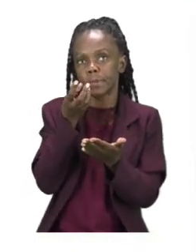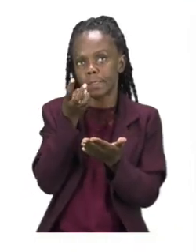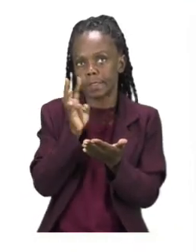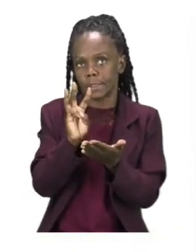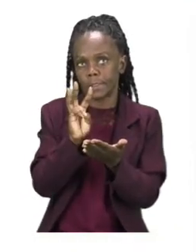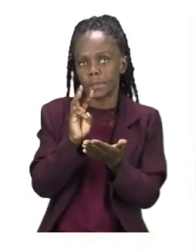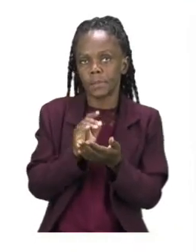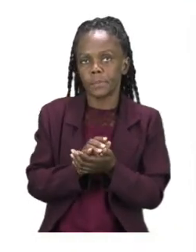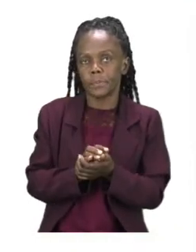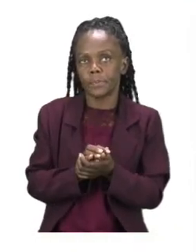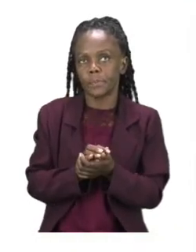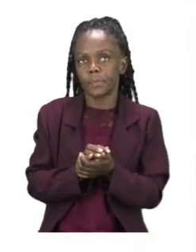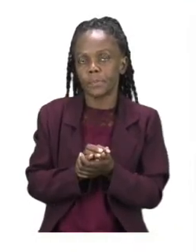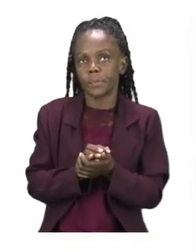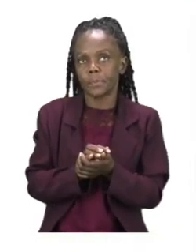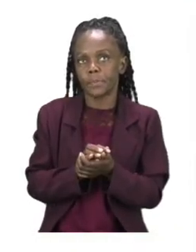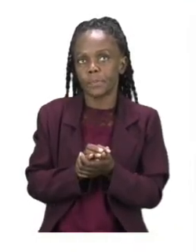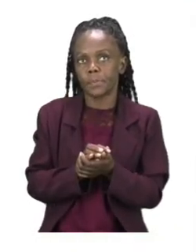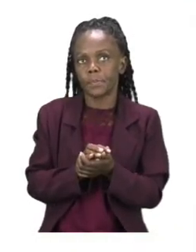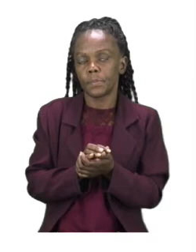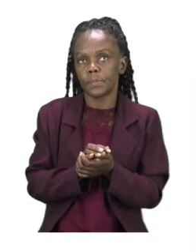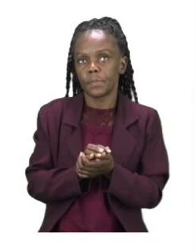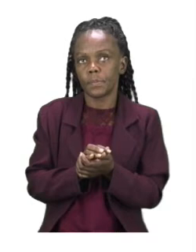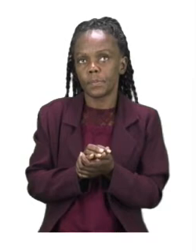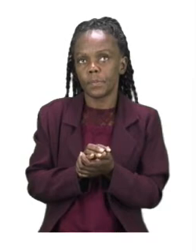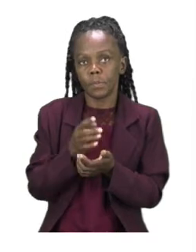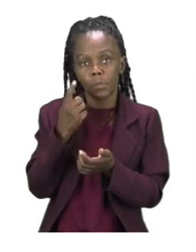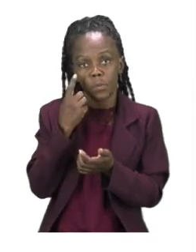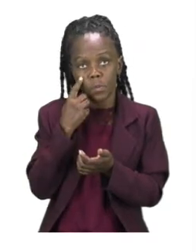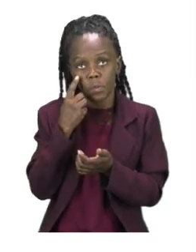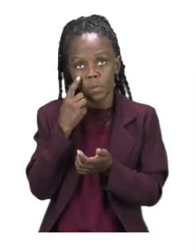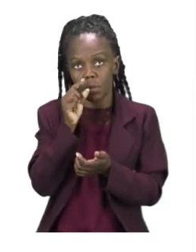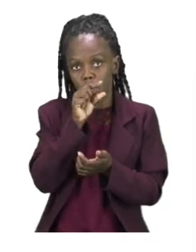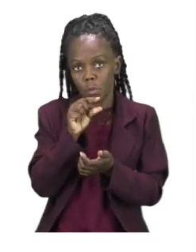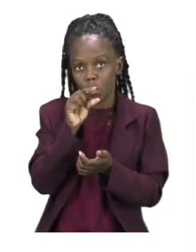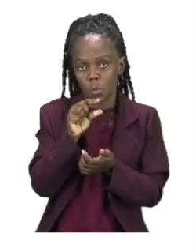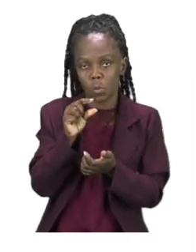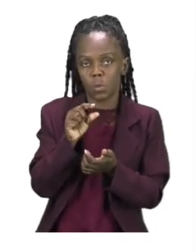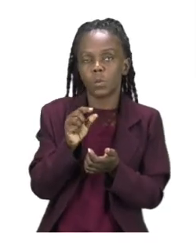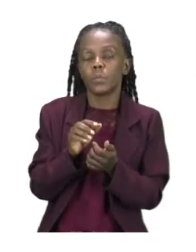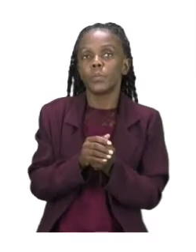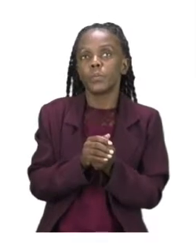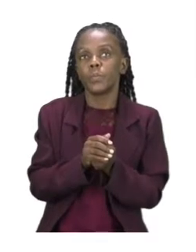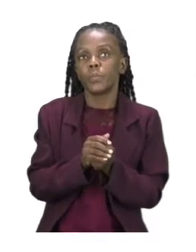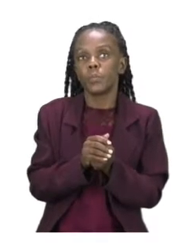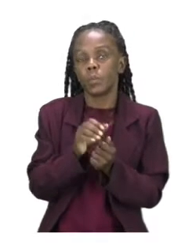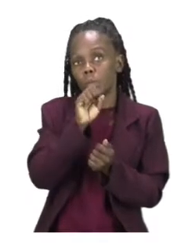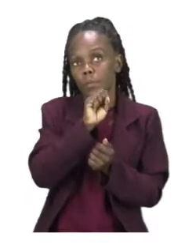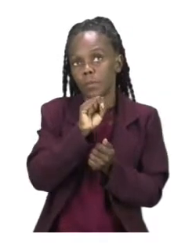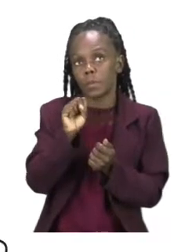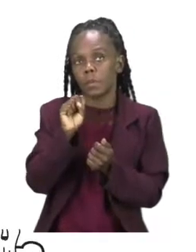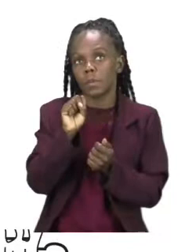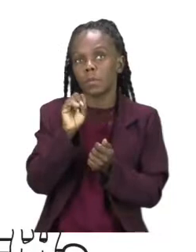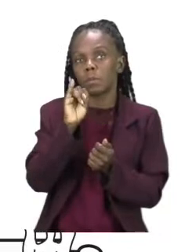6, we are going to be doing our sight words. Now remember, boys and girls, sight words are words